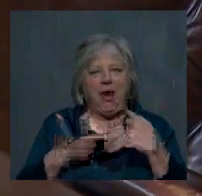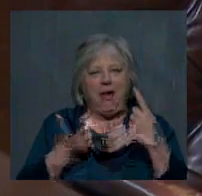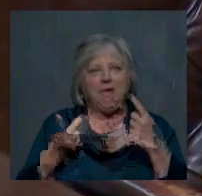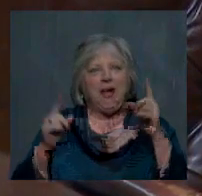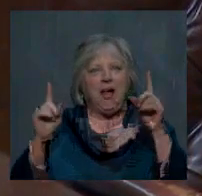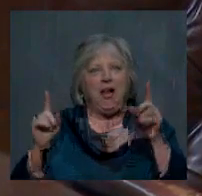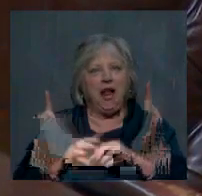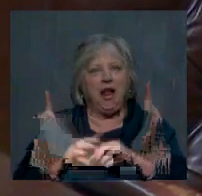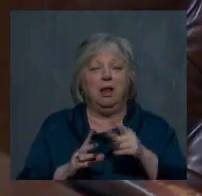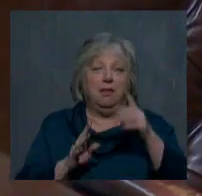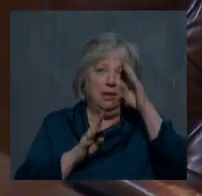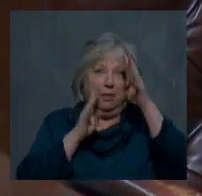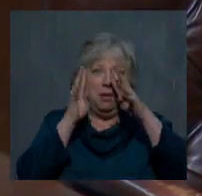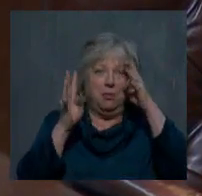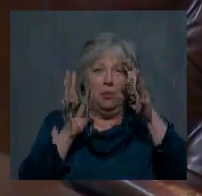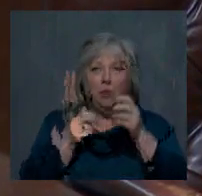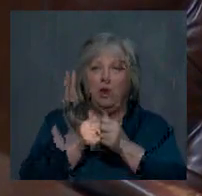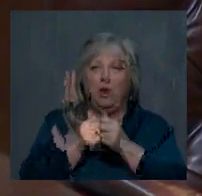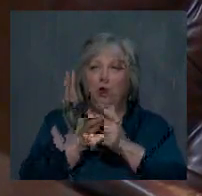have come up with what they think is